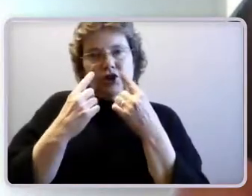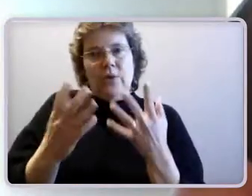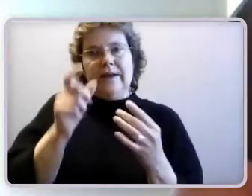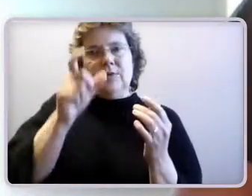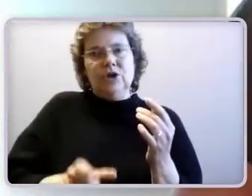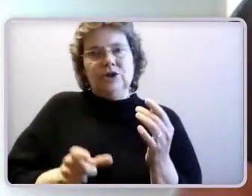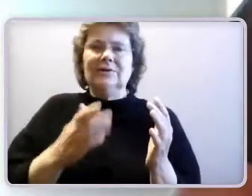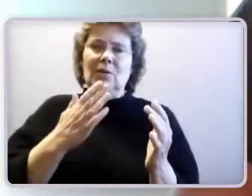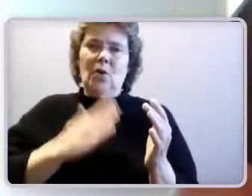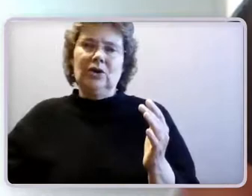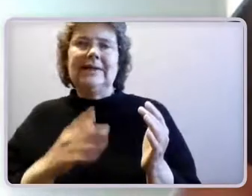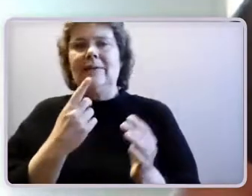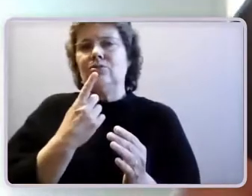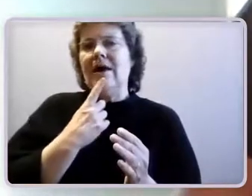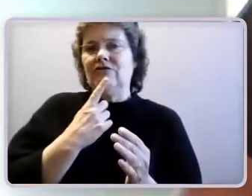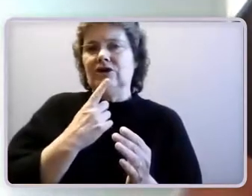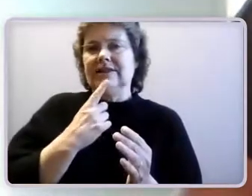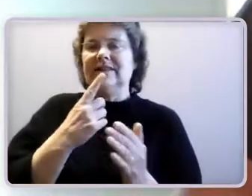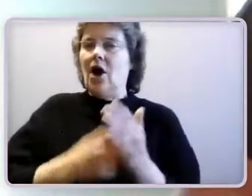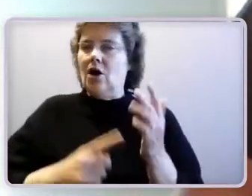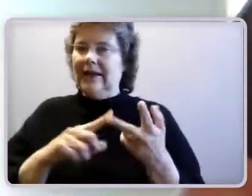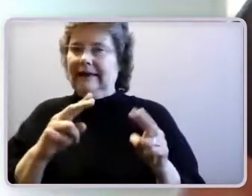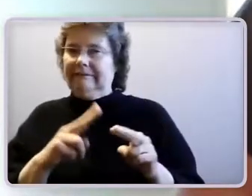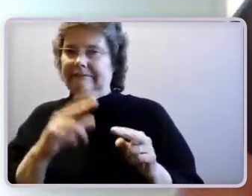it would cause serious harm to the person.